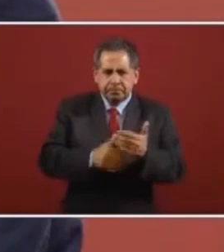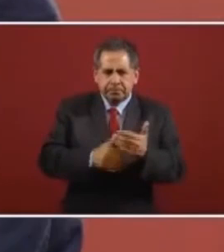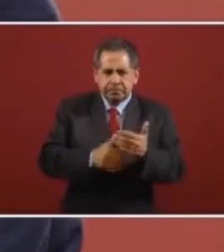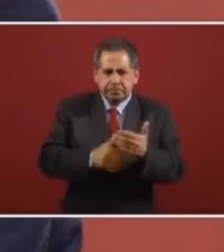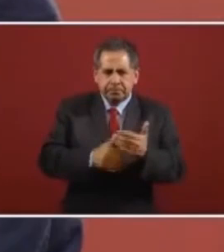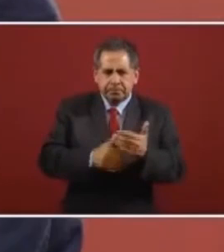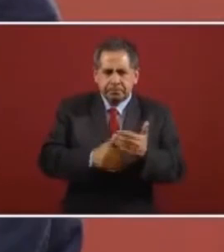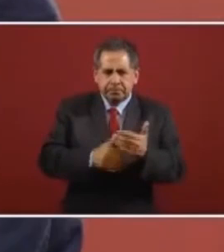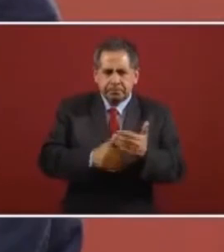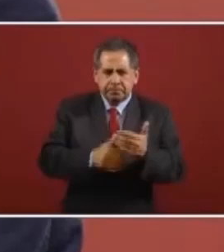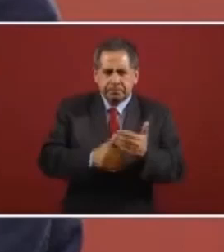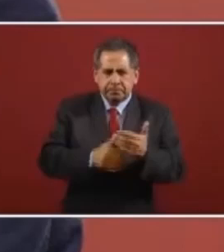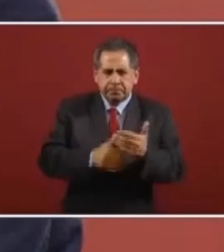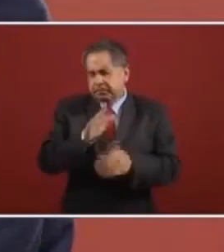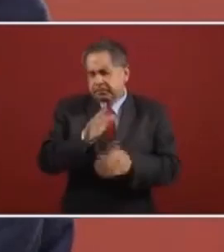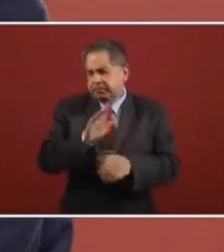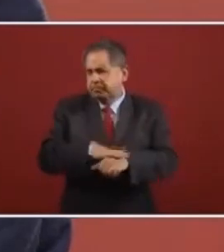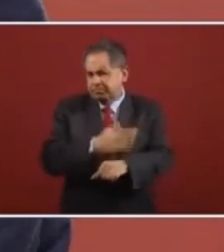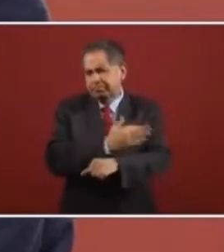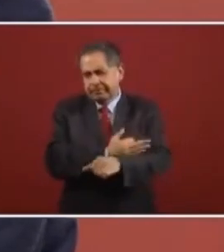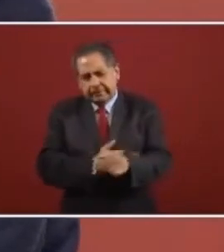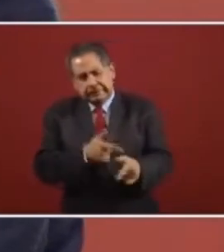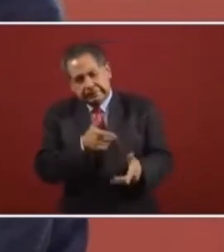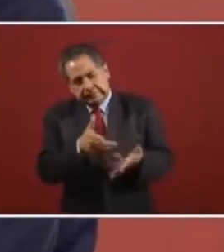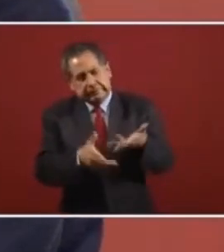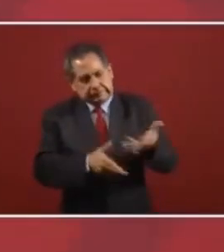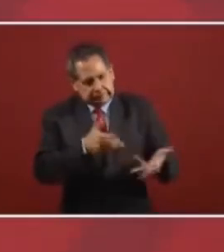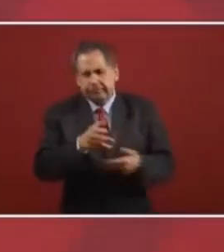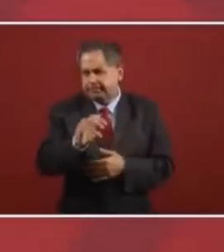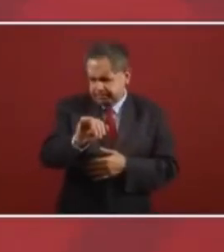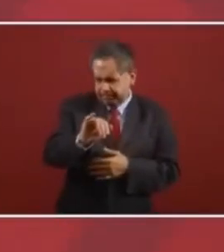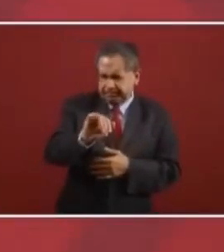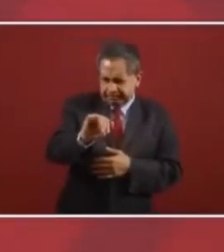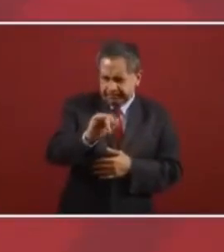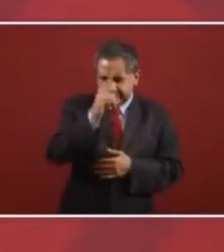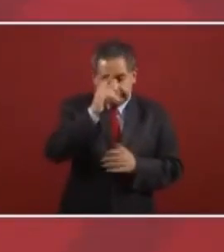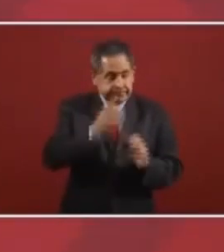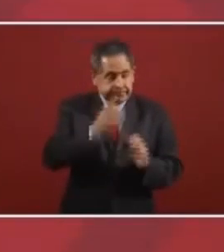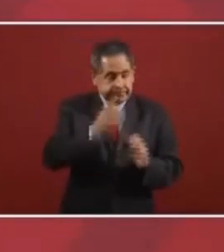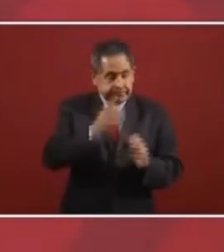things in motion. las obras